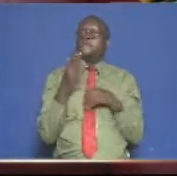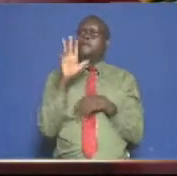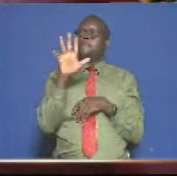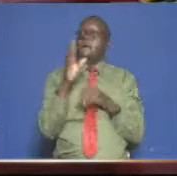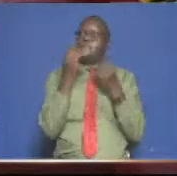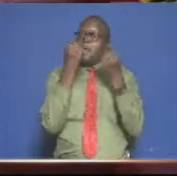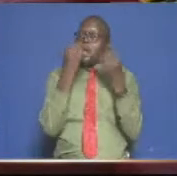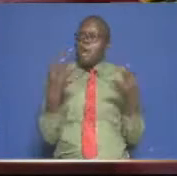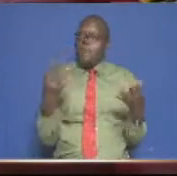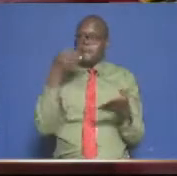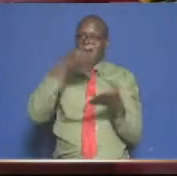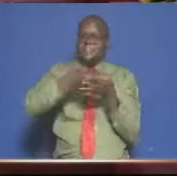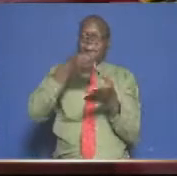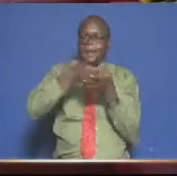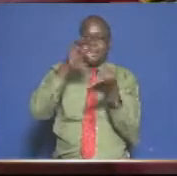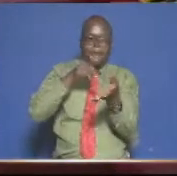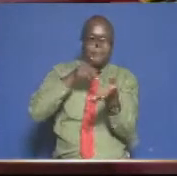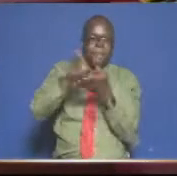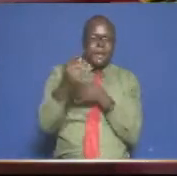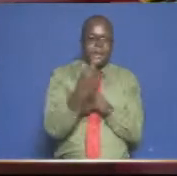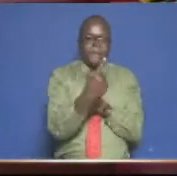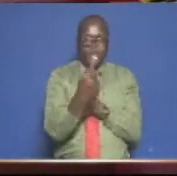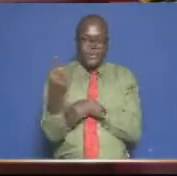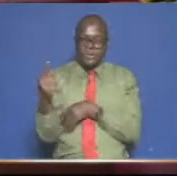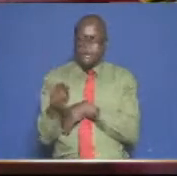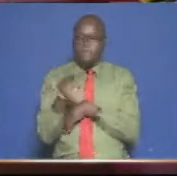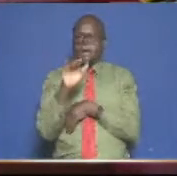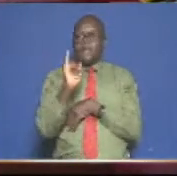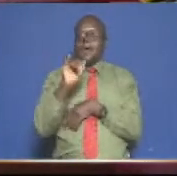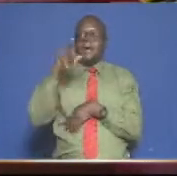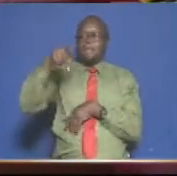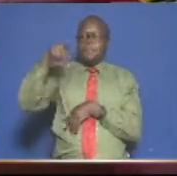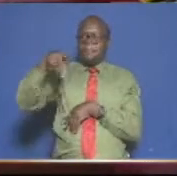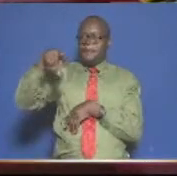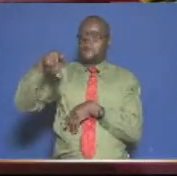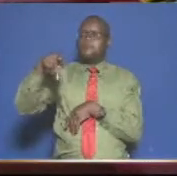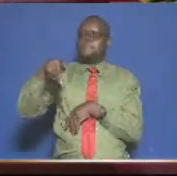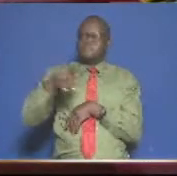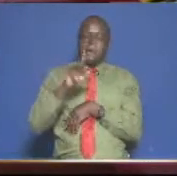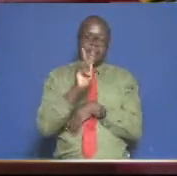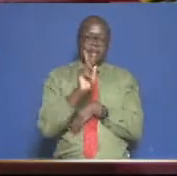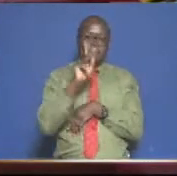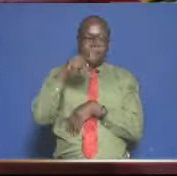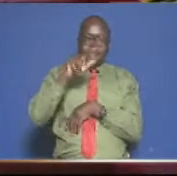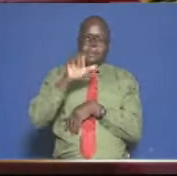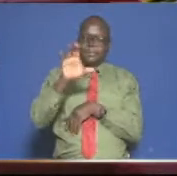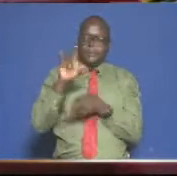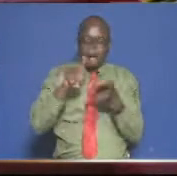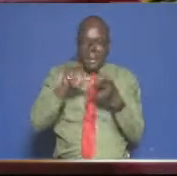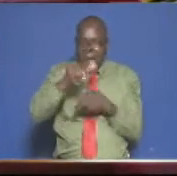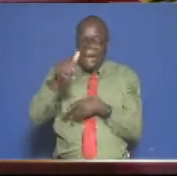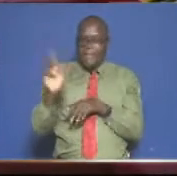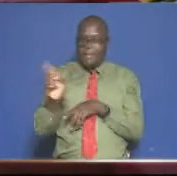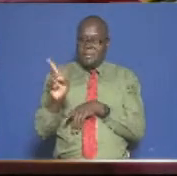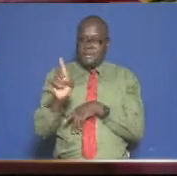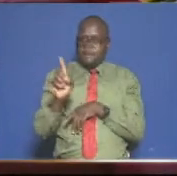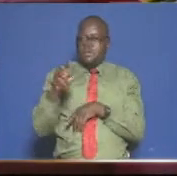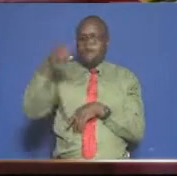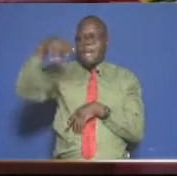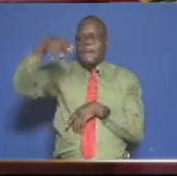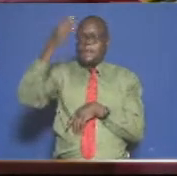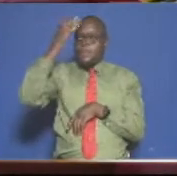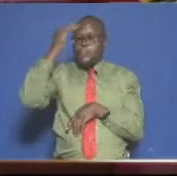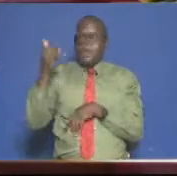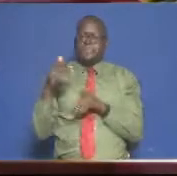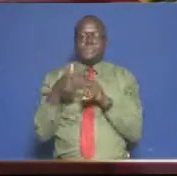money has been paid to each of the IPPs by KPLC and other Ministry of Energy since